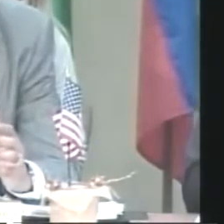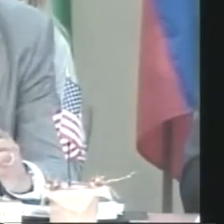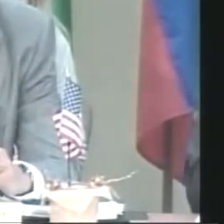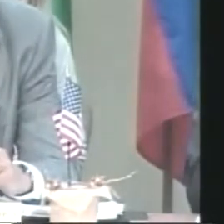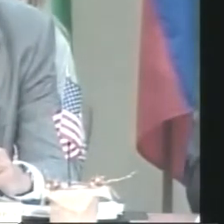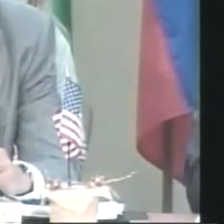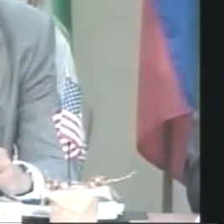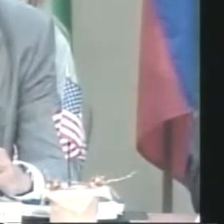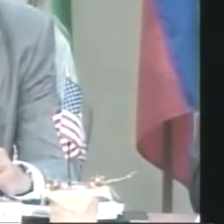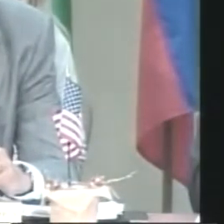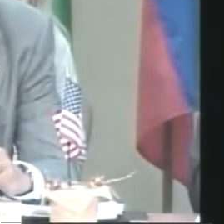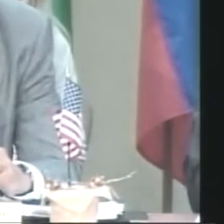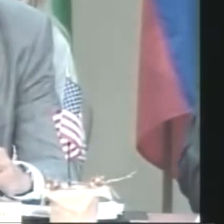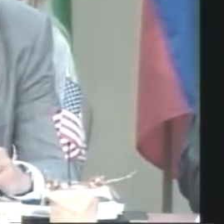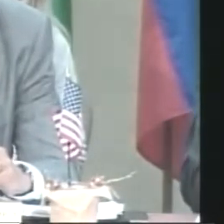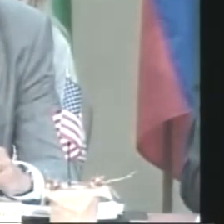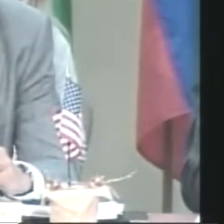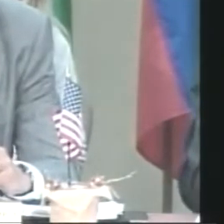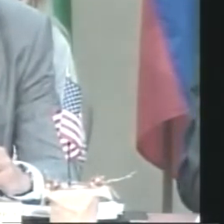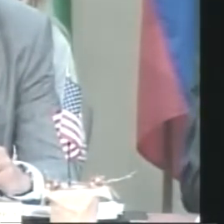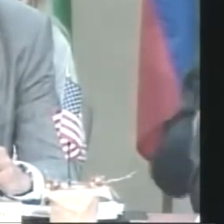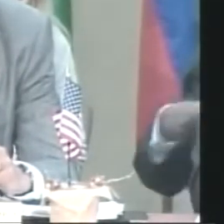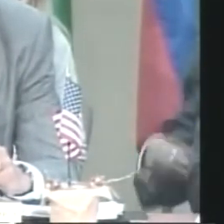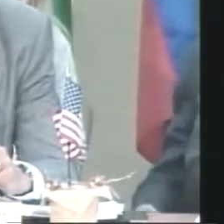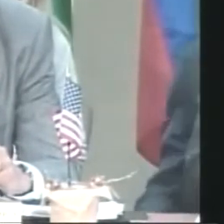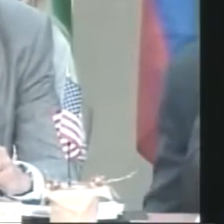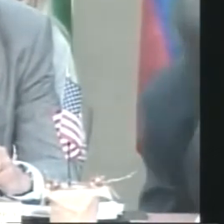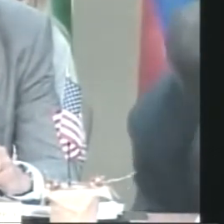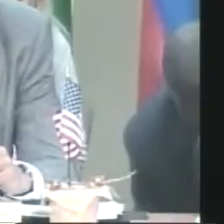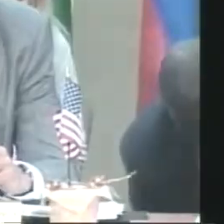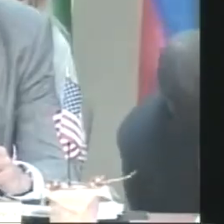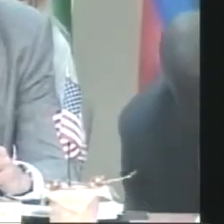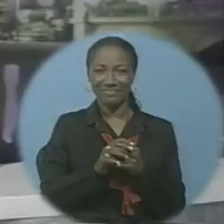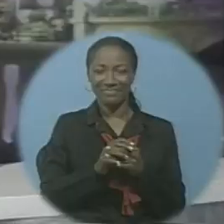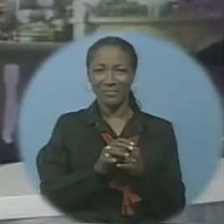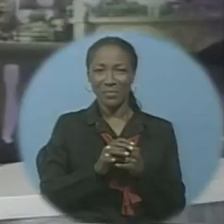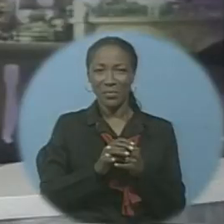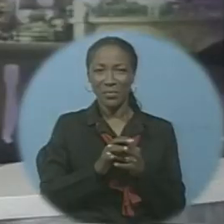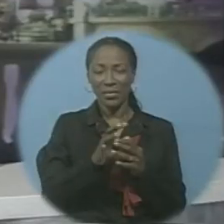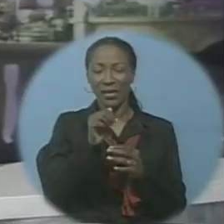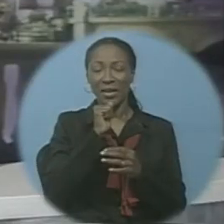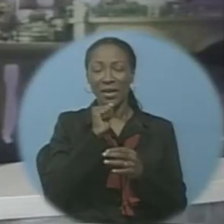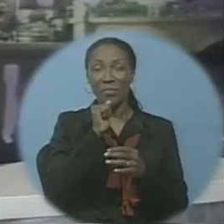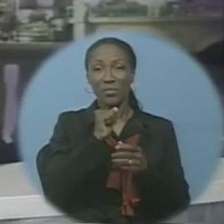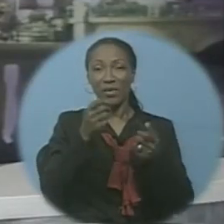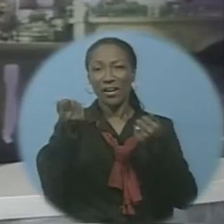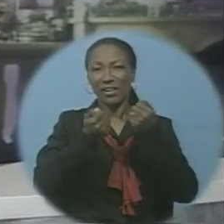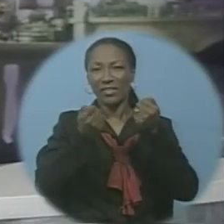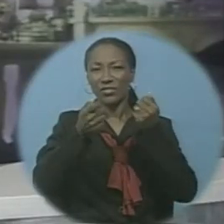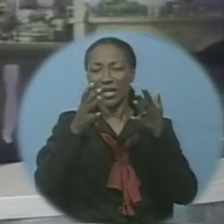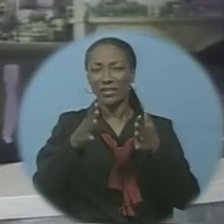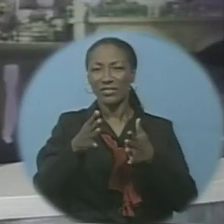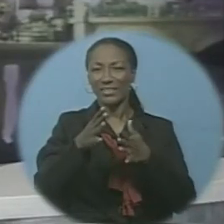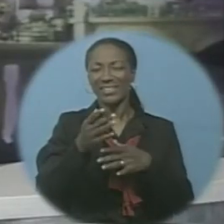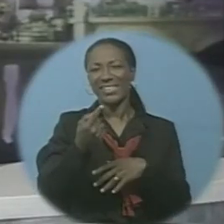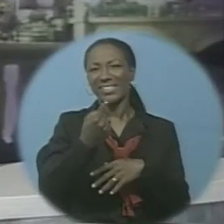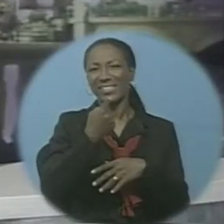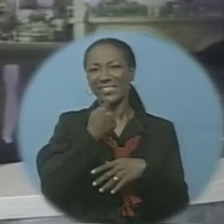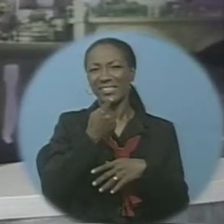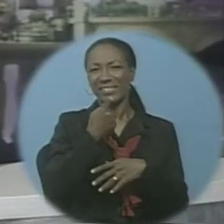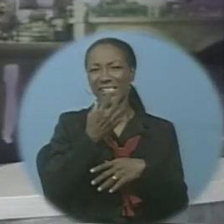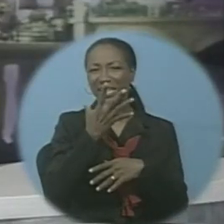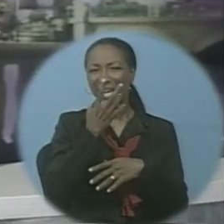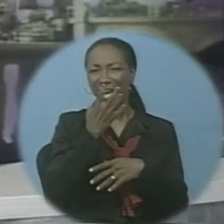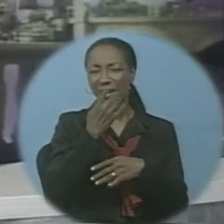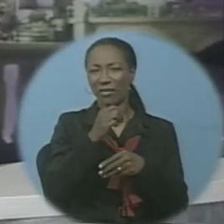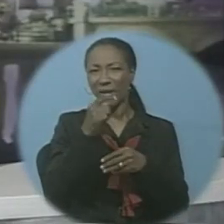combating transnational crime through our Caribbean Basin Security Initiative. In other news now, private haulers are still